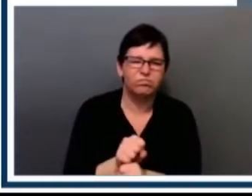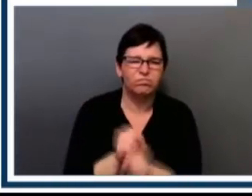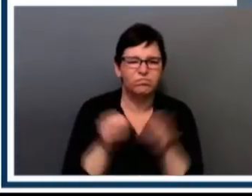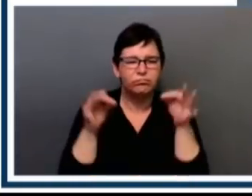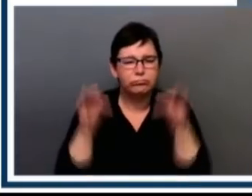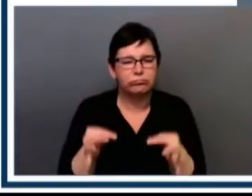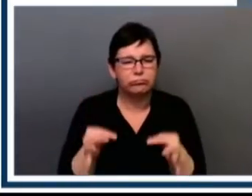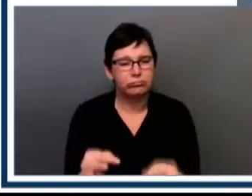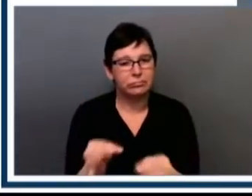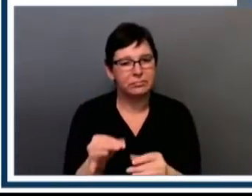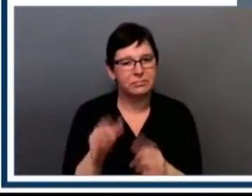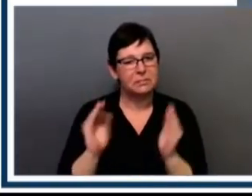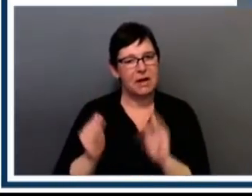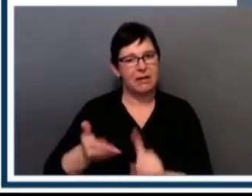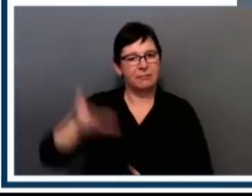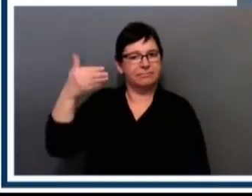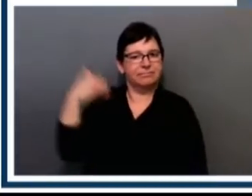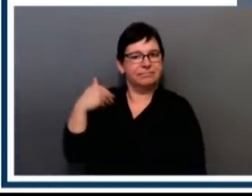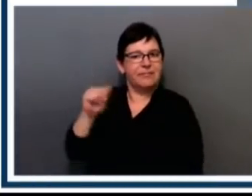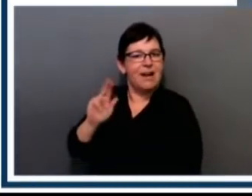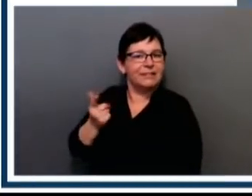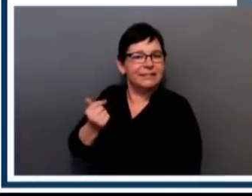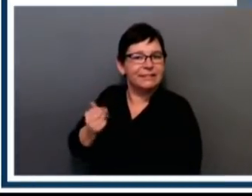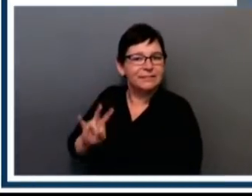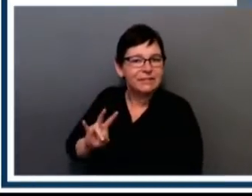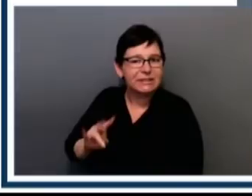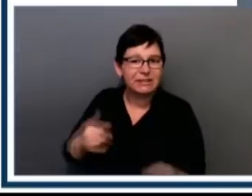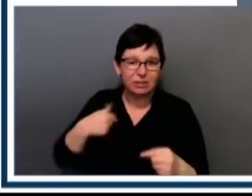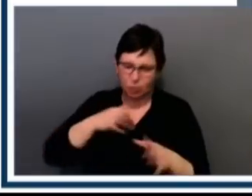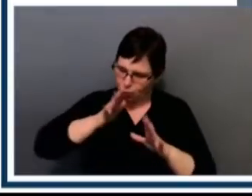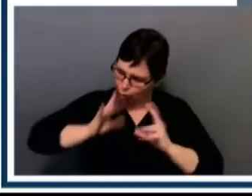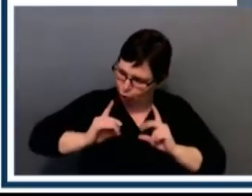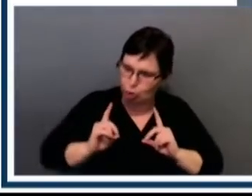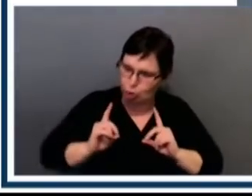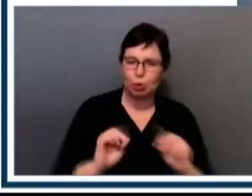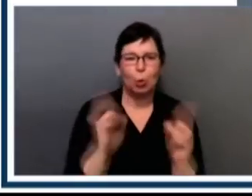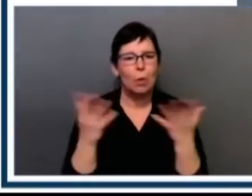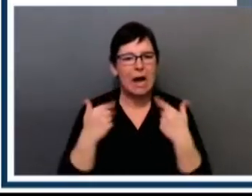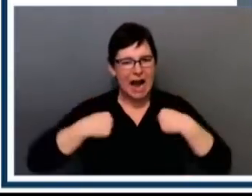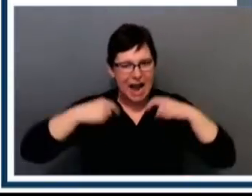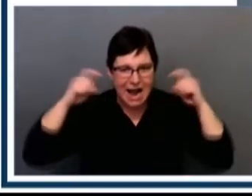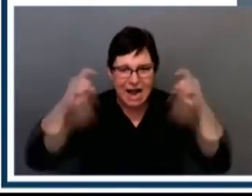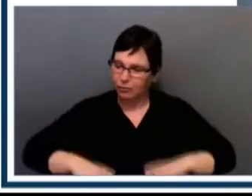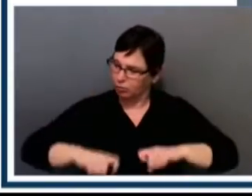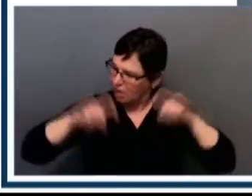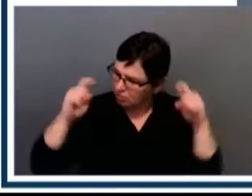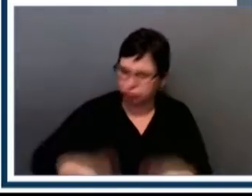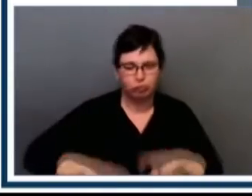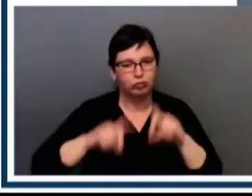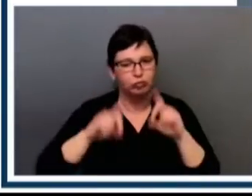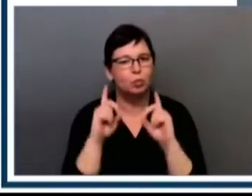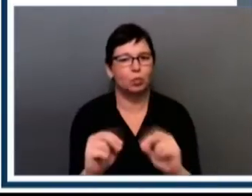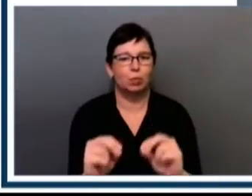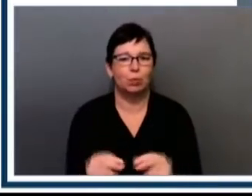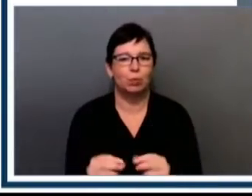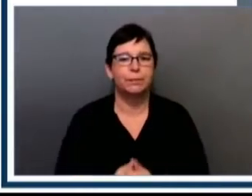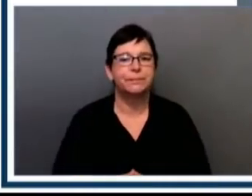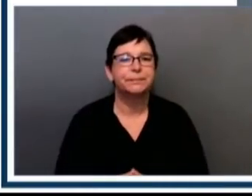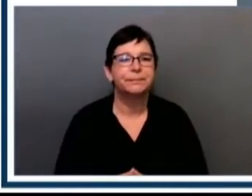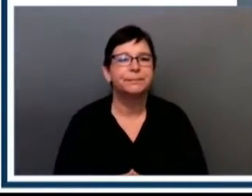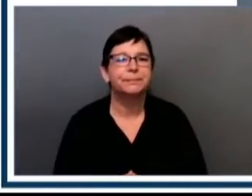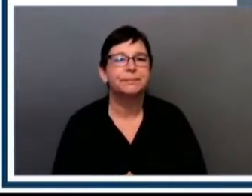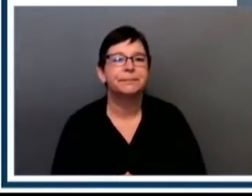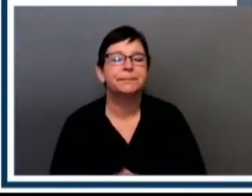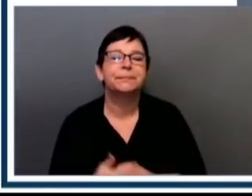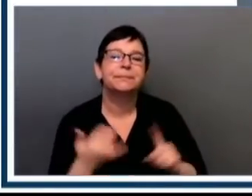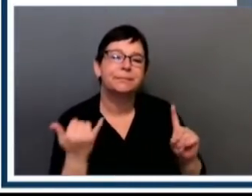now and take some questions from reporters on the phone. We'll start with Keith Doucette from the Canadian Press. Go ahead, Keith. Hi, Dr. Strang. I'm wondering if